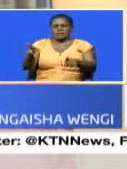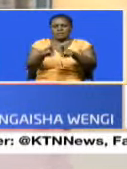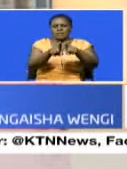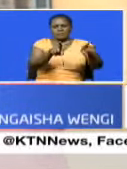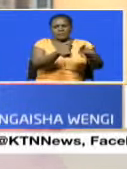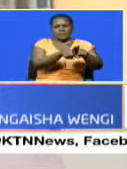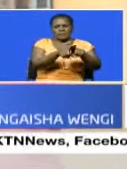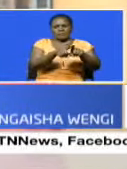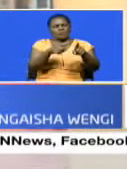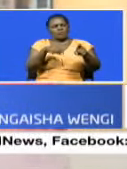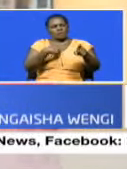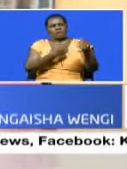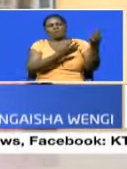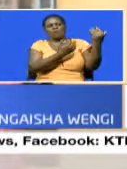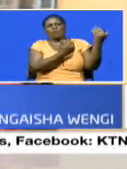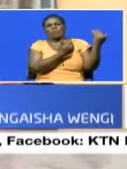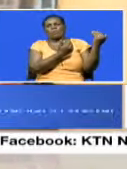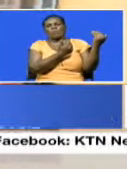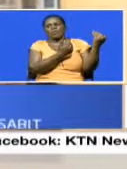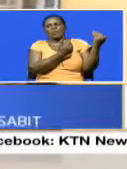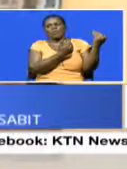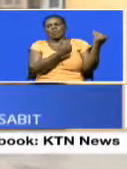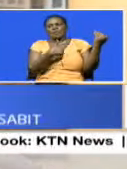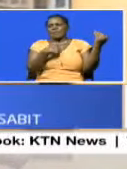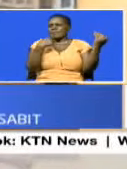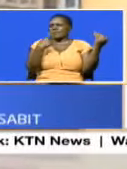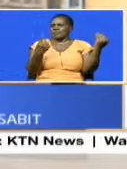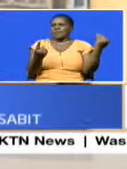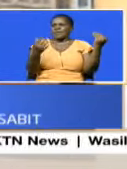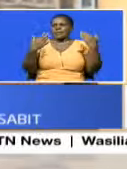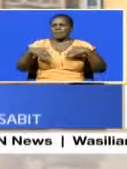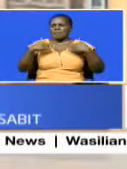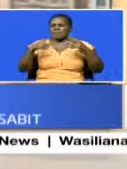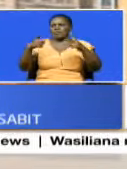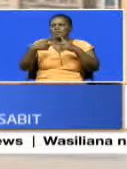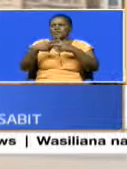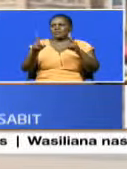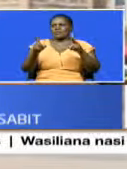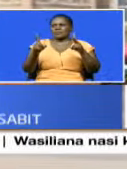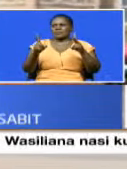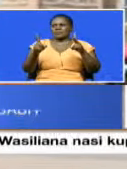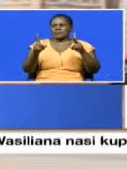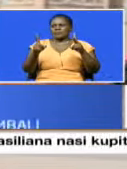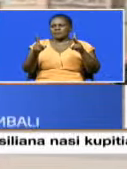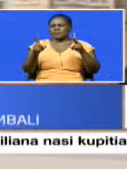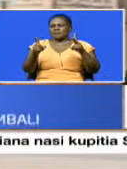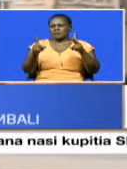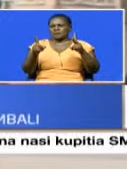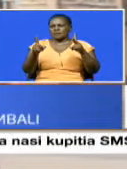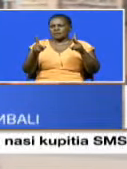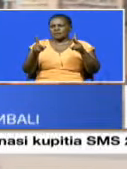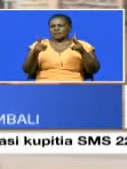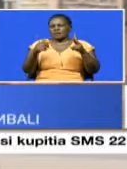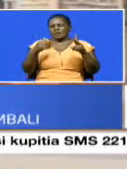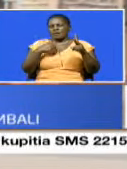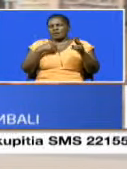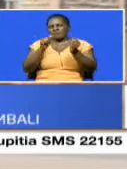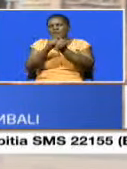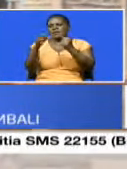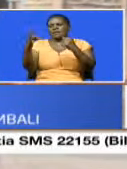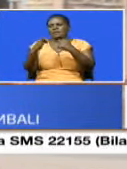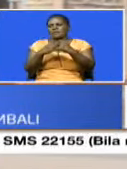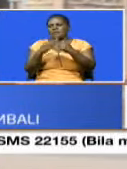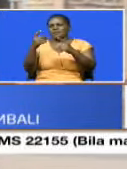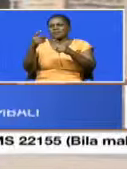After we opened dialysis, I was saying people have started benefiting. Right now we have 18 of them